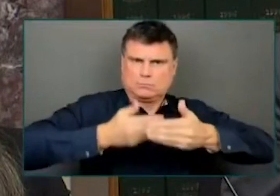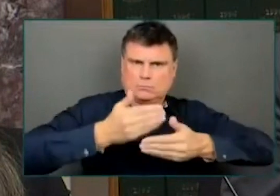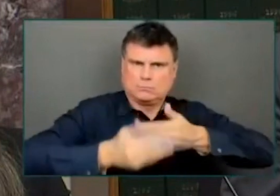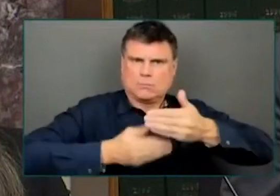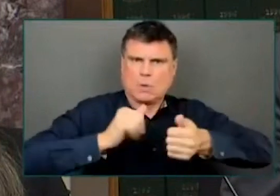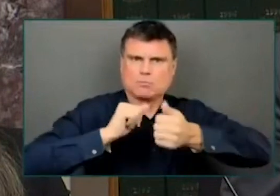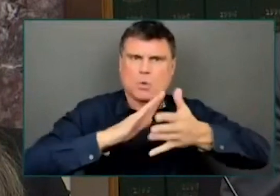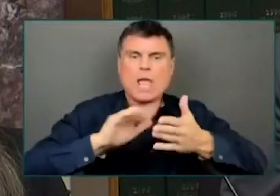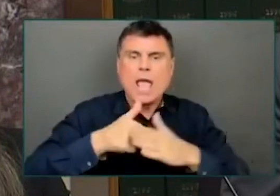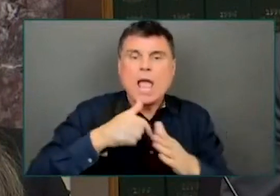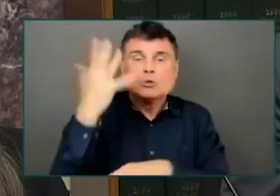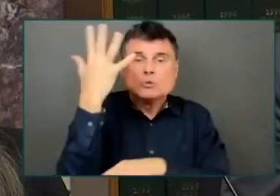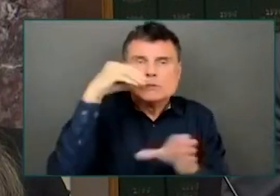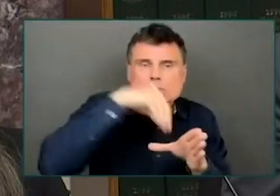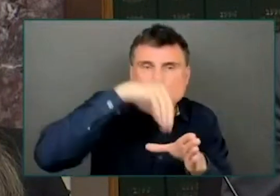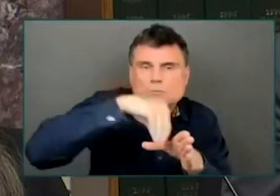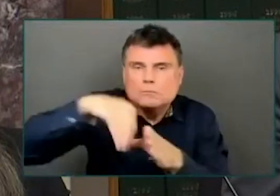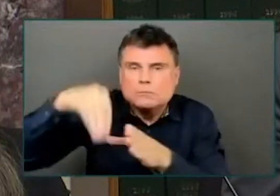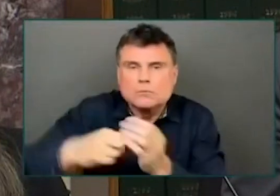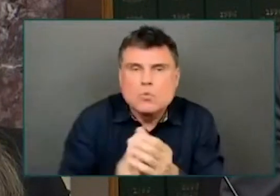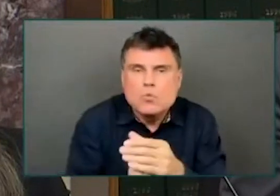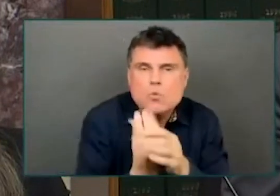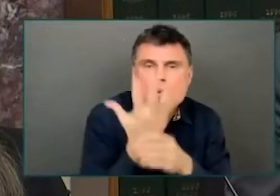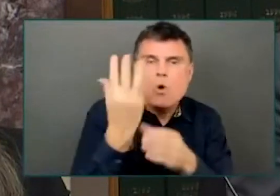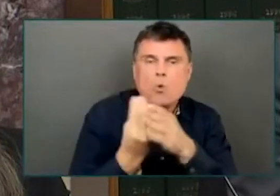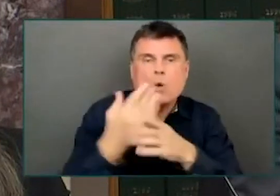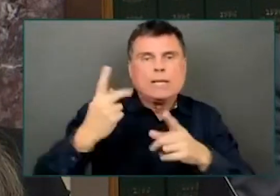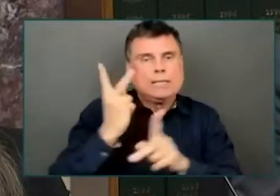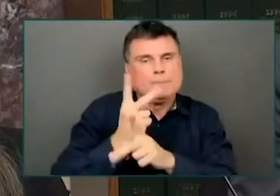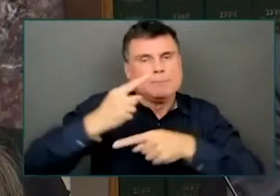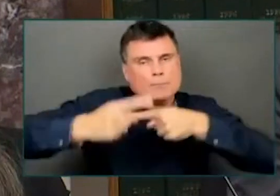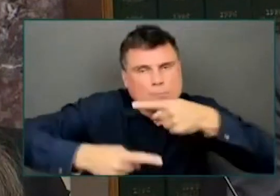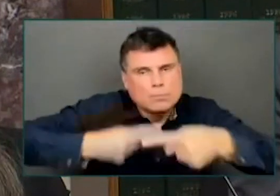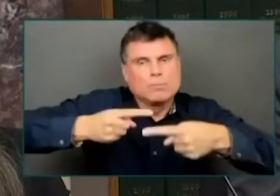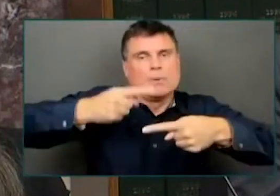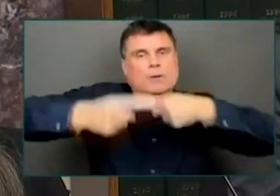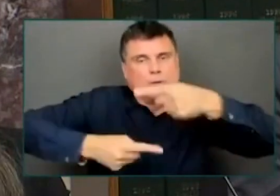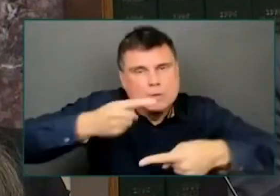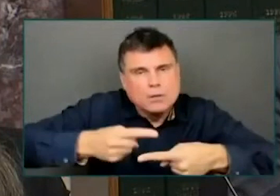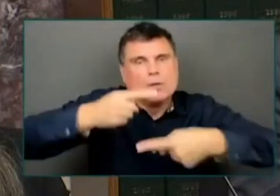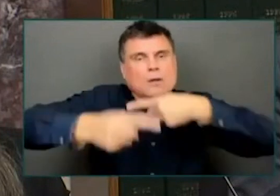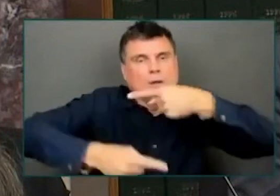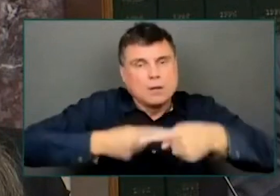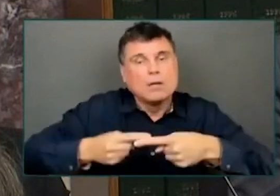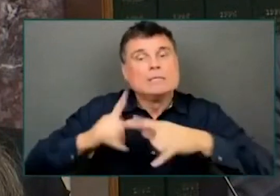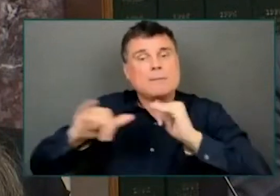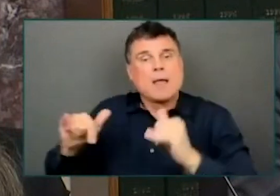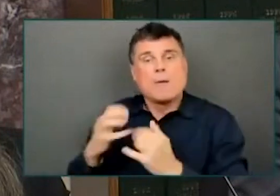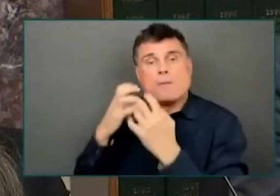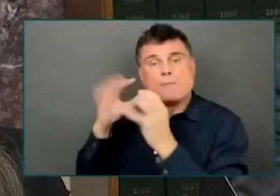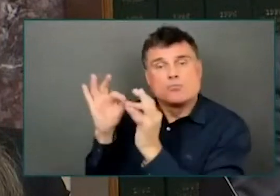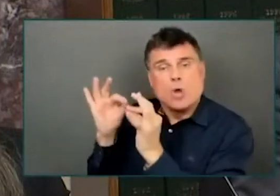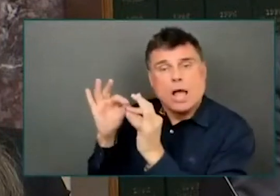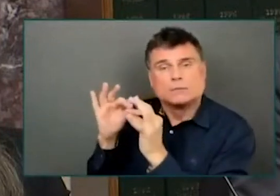one that prioritizes value over volume, and one that protects our oldest and most at-risk forests for